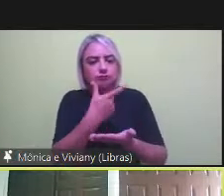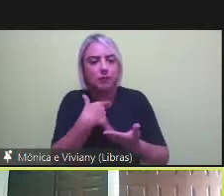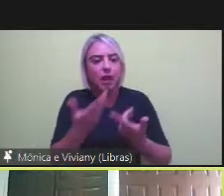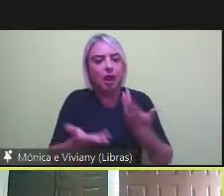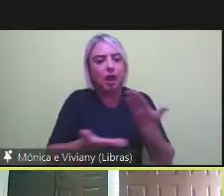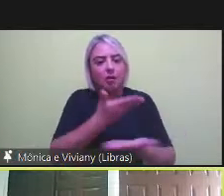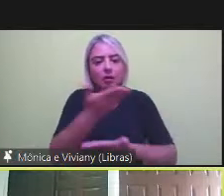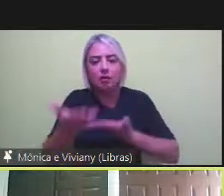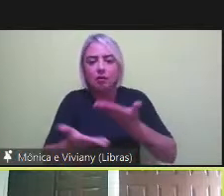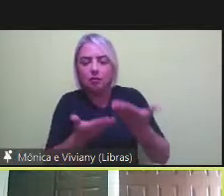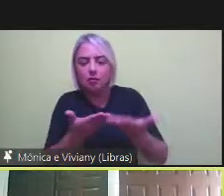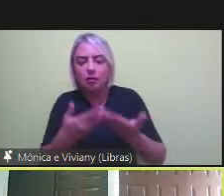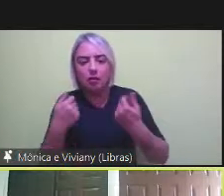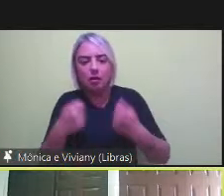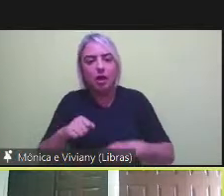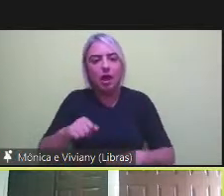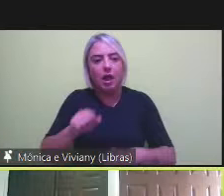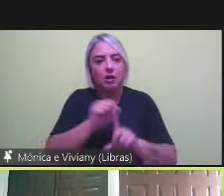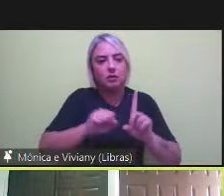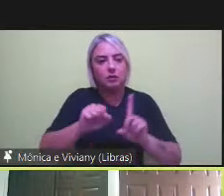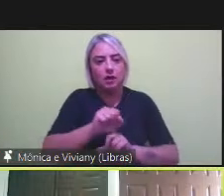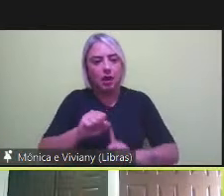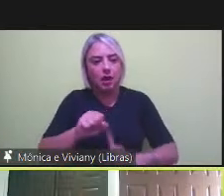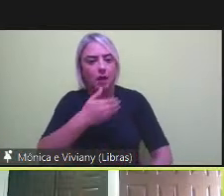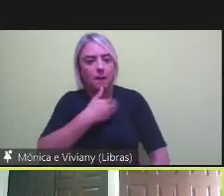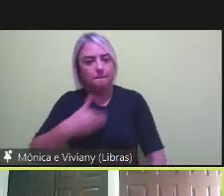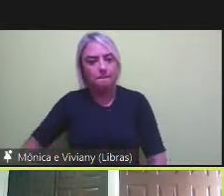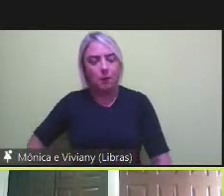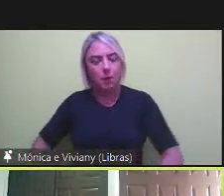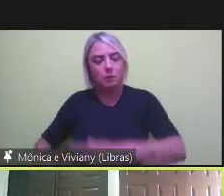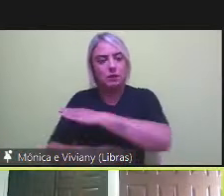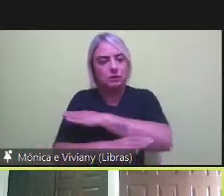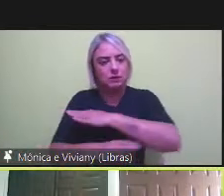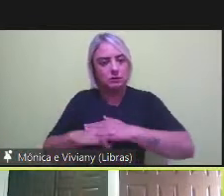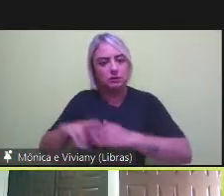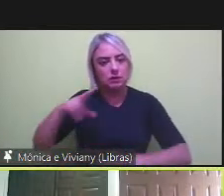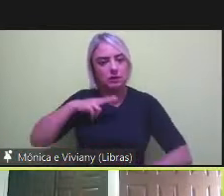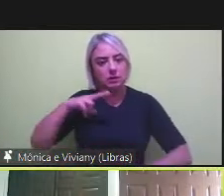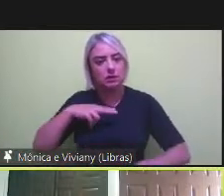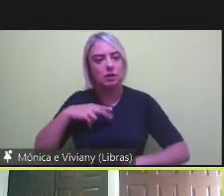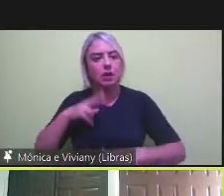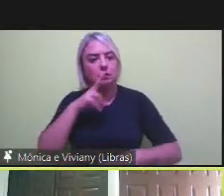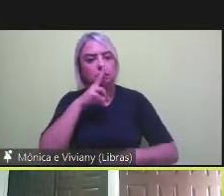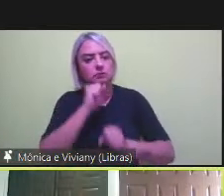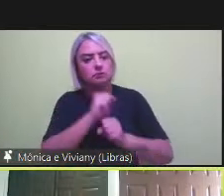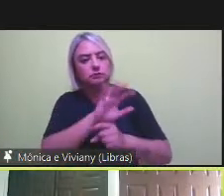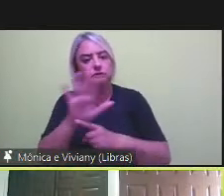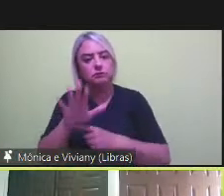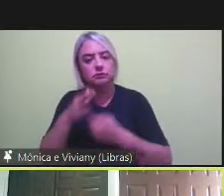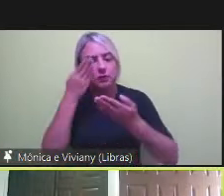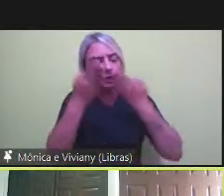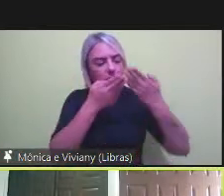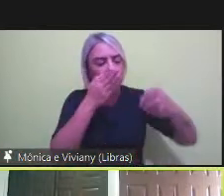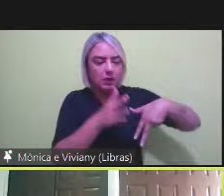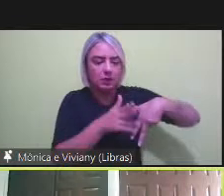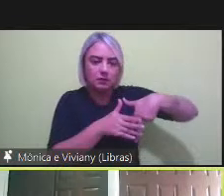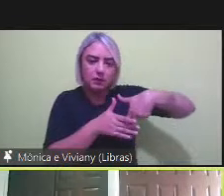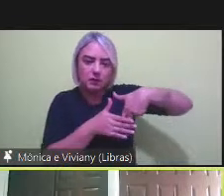And we have been able to strengthen patient self-management. In conclusion, I want to leave you with a